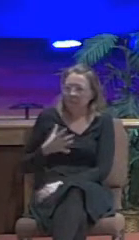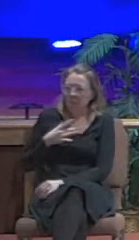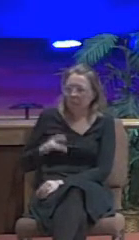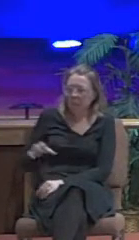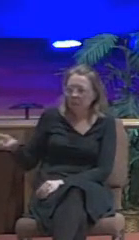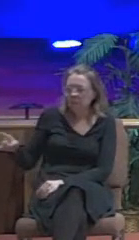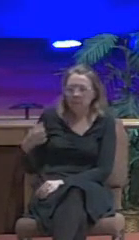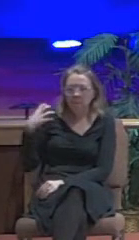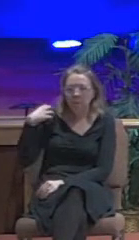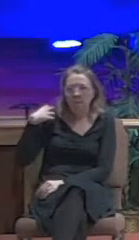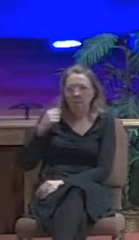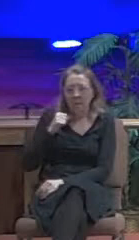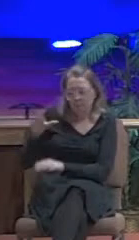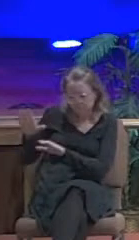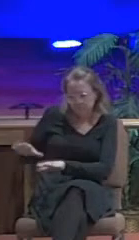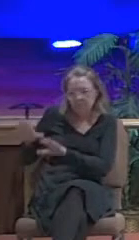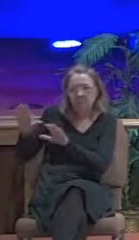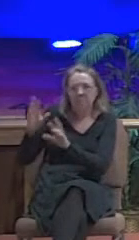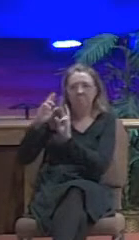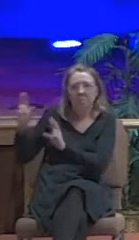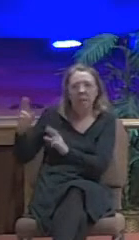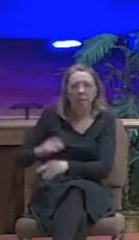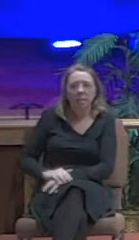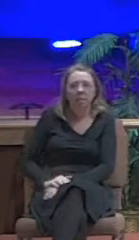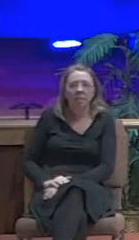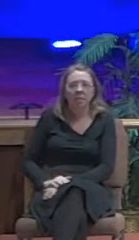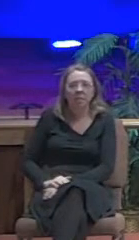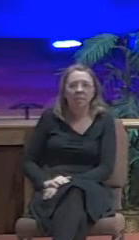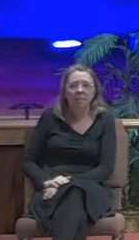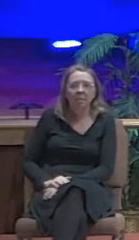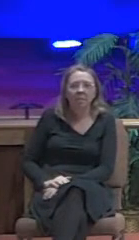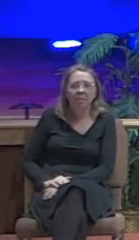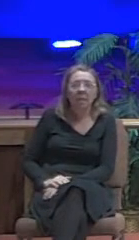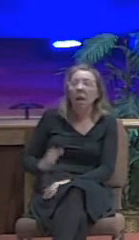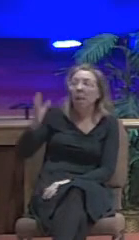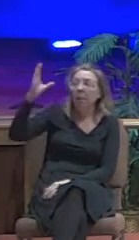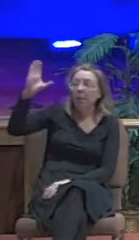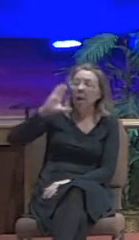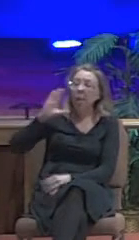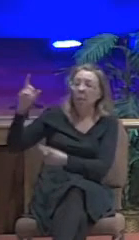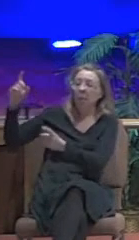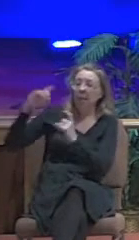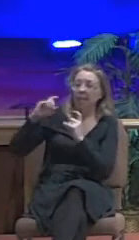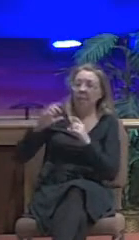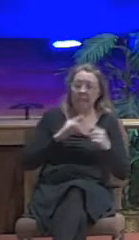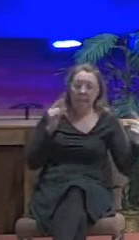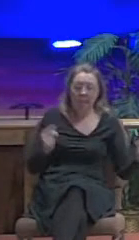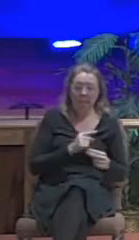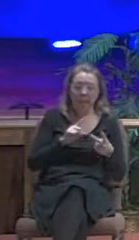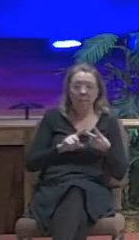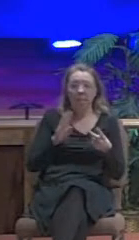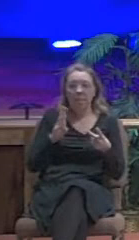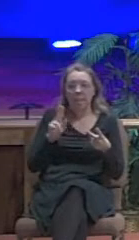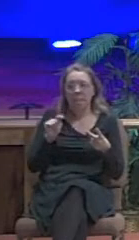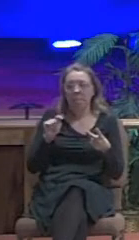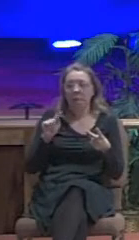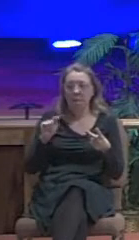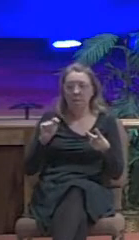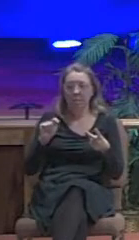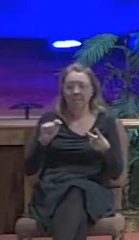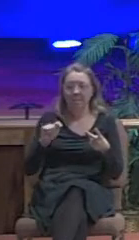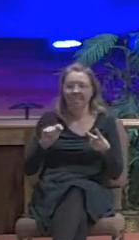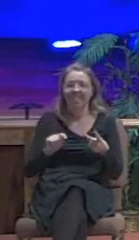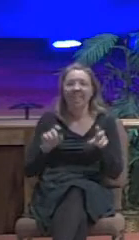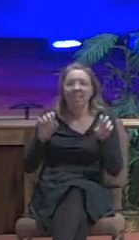How many know God can give us the pains and butts to teach us the meekness of serving that person?